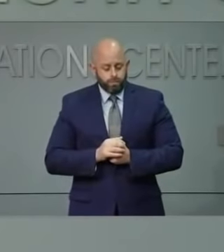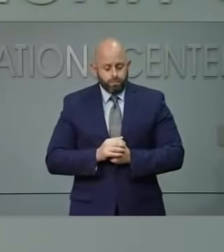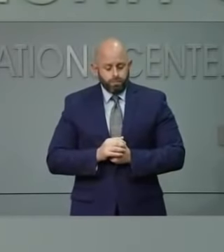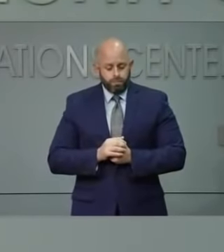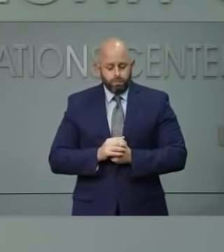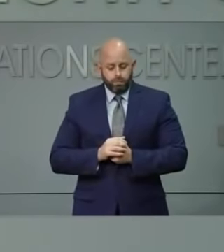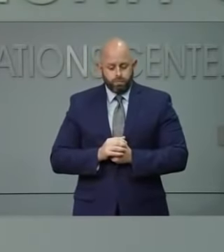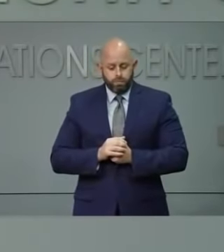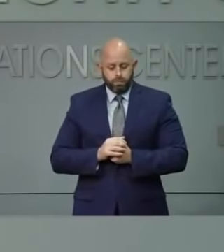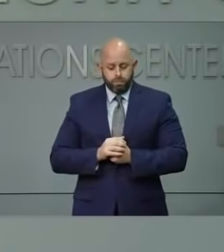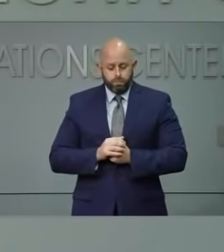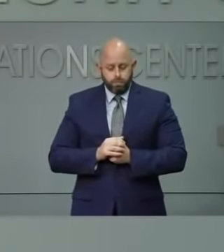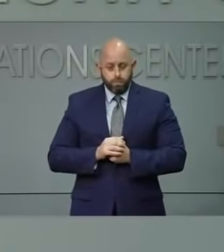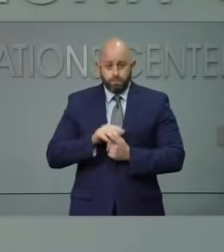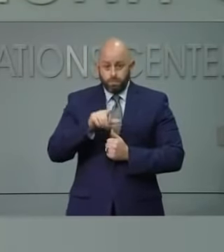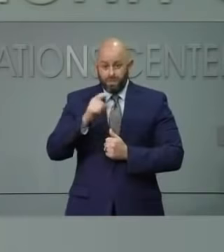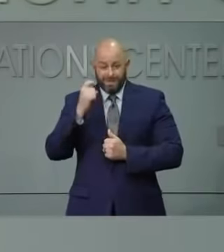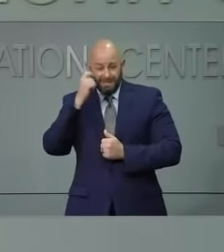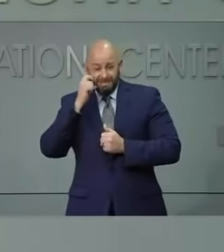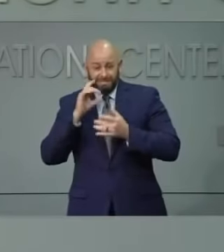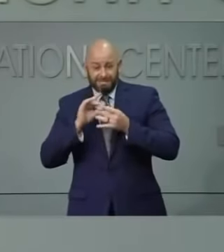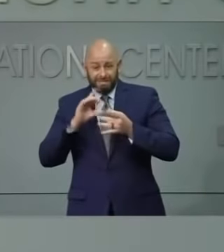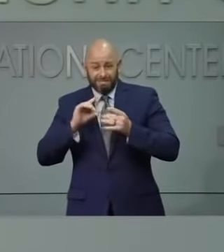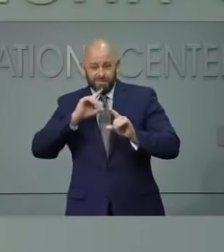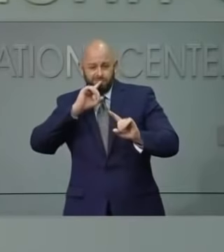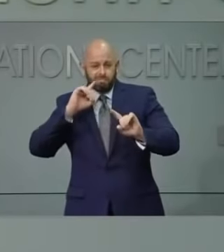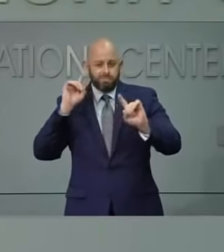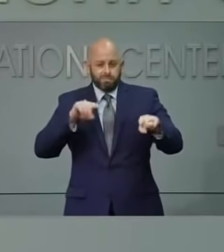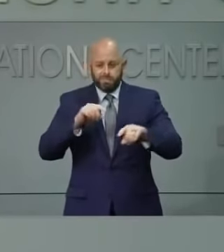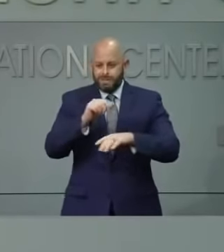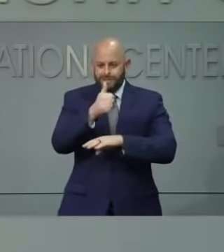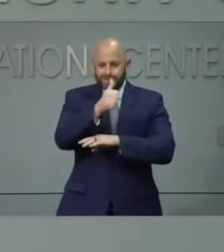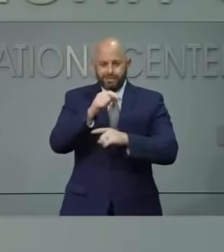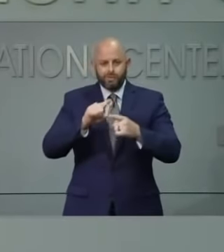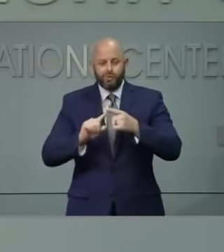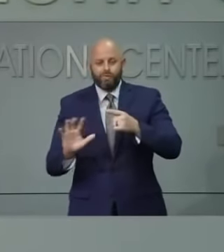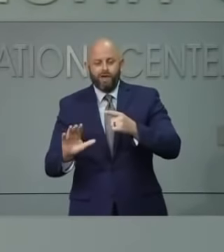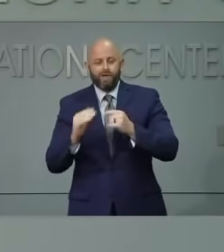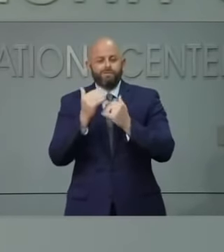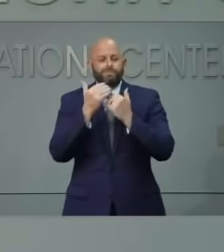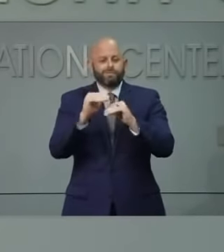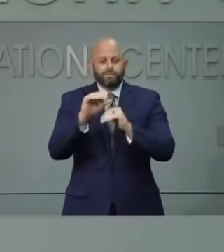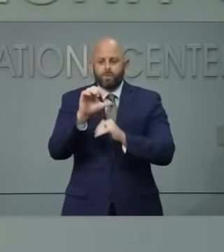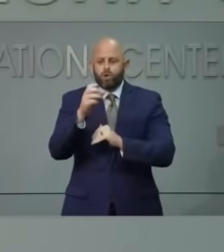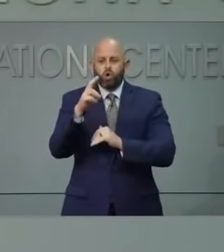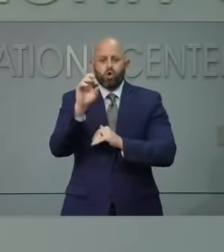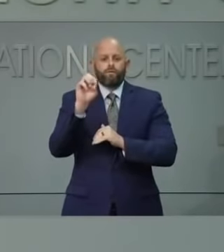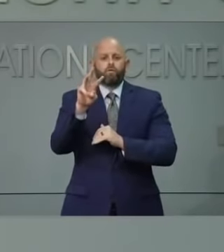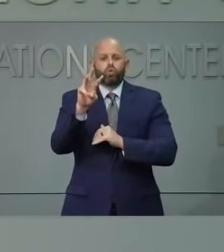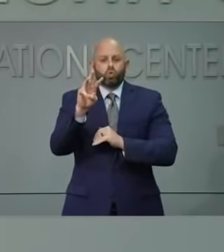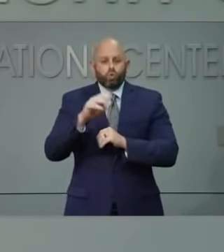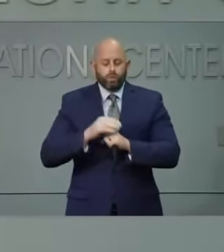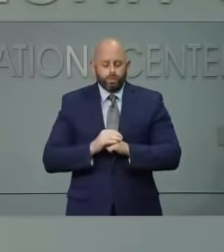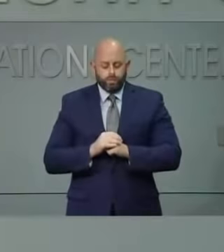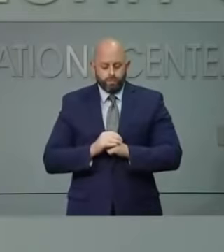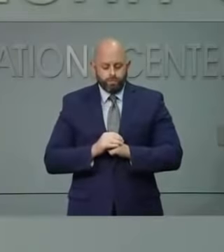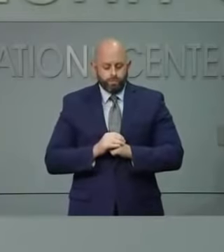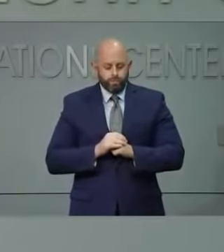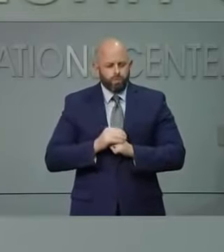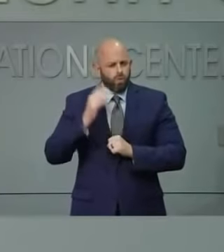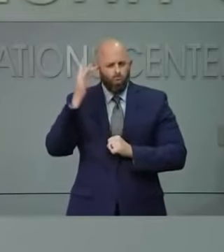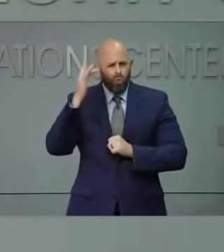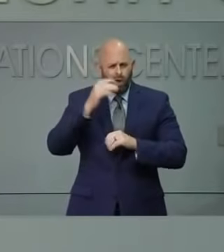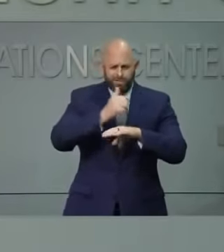of the curfew from 10 to 7. Is there, what happens in that time period that leads to viral spread? Is it more about